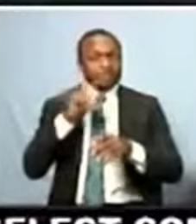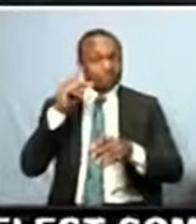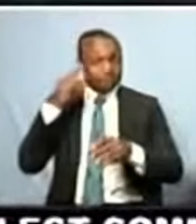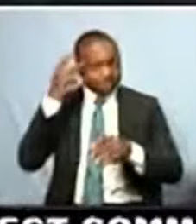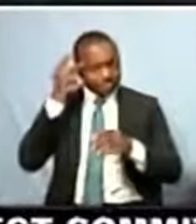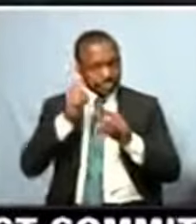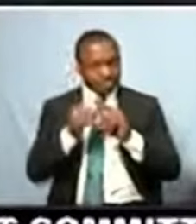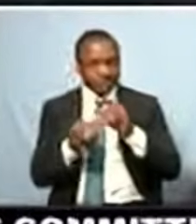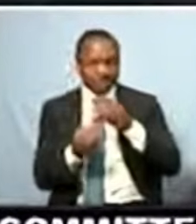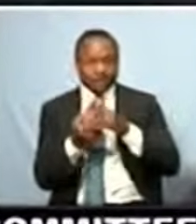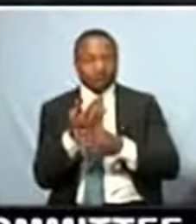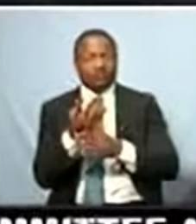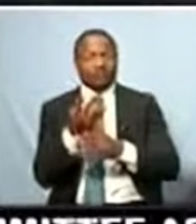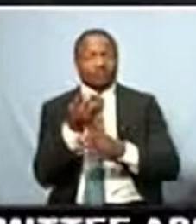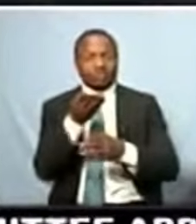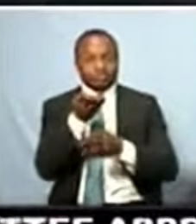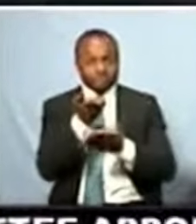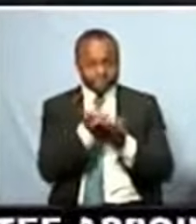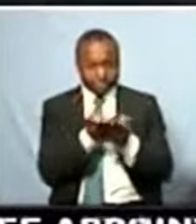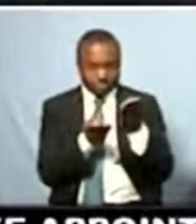also on the ones that are coming through,